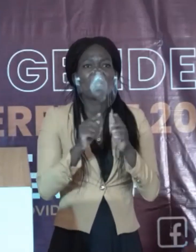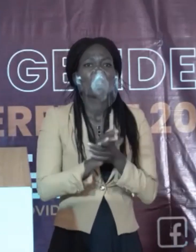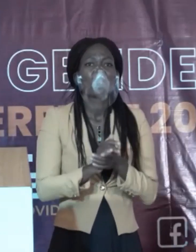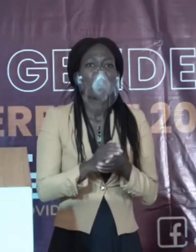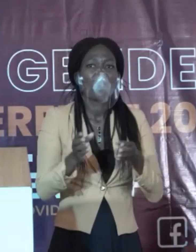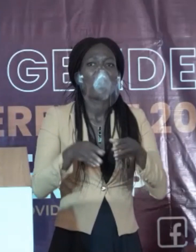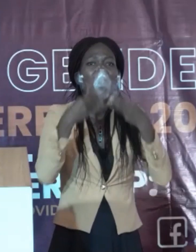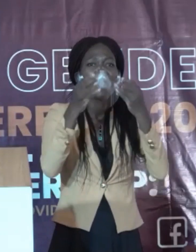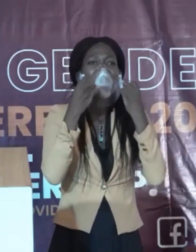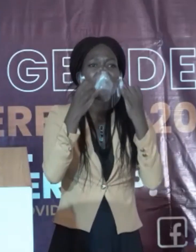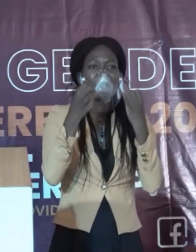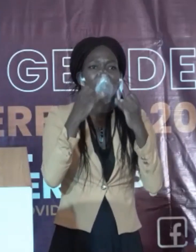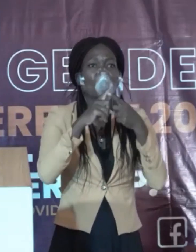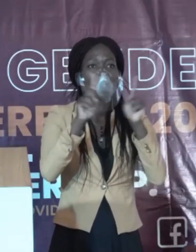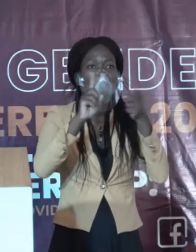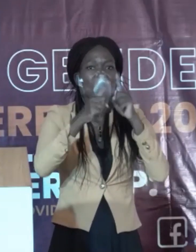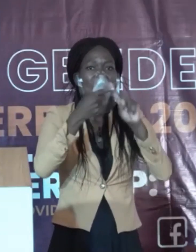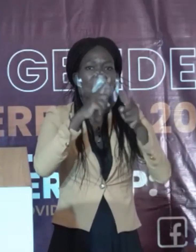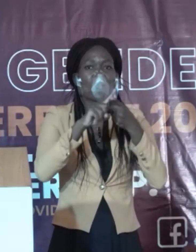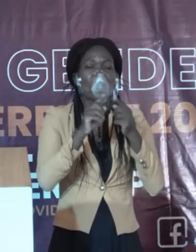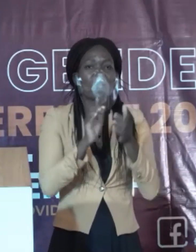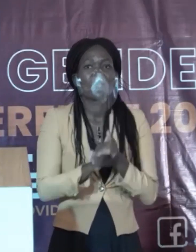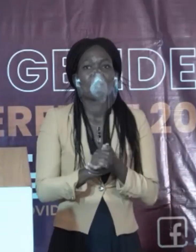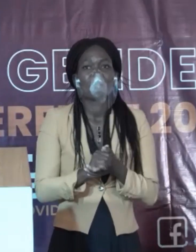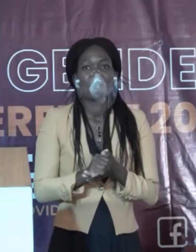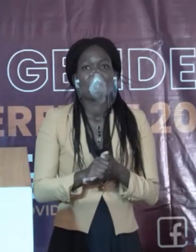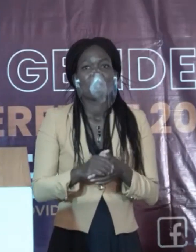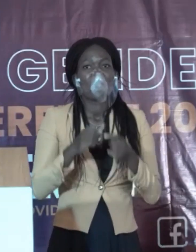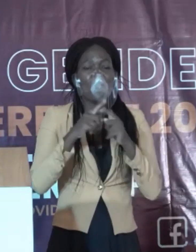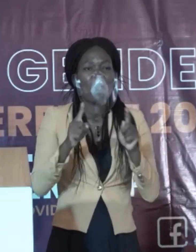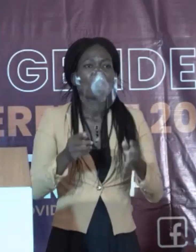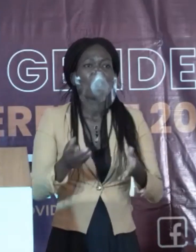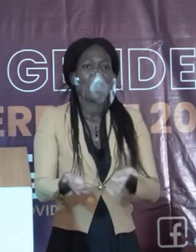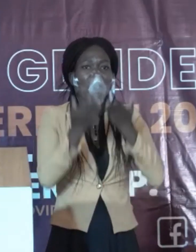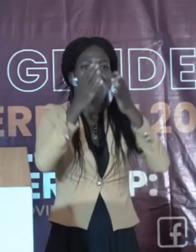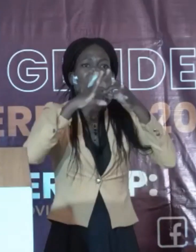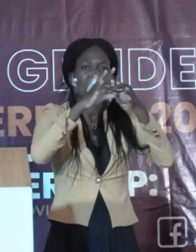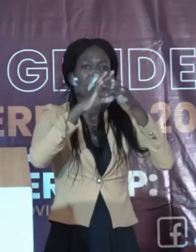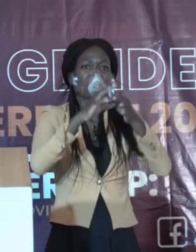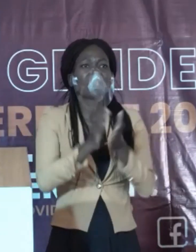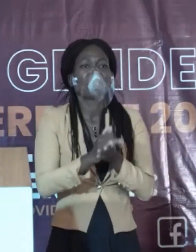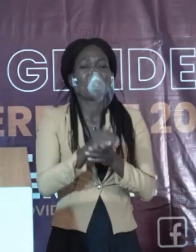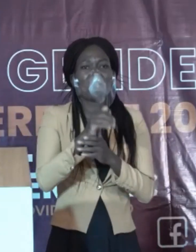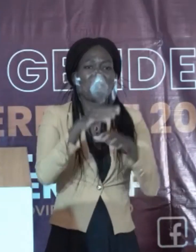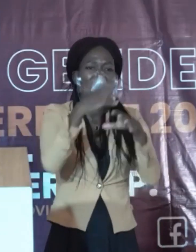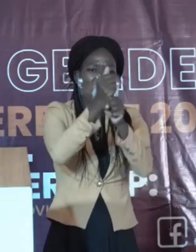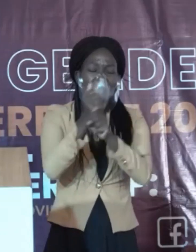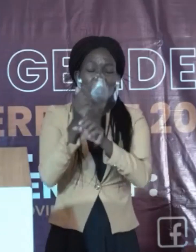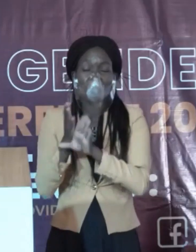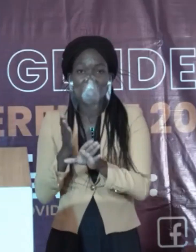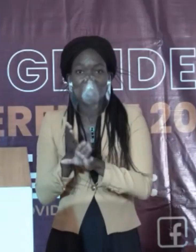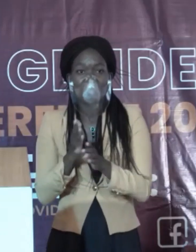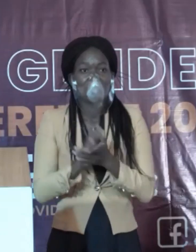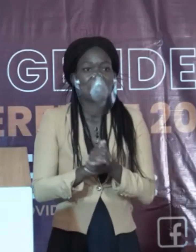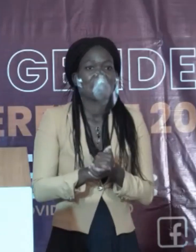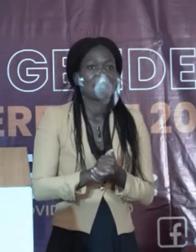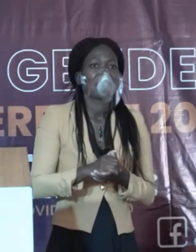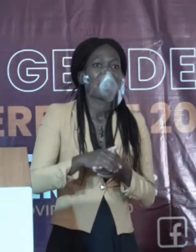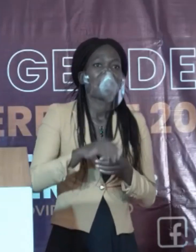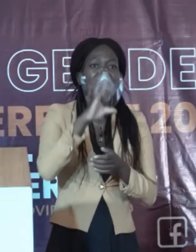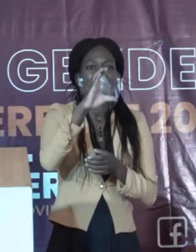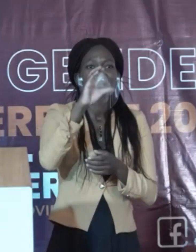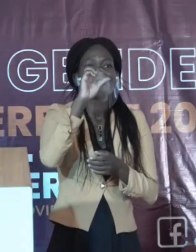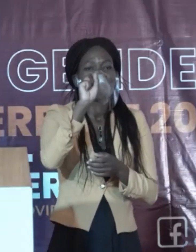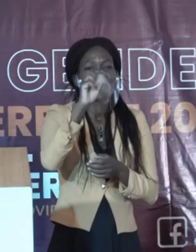networking platforms, promotion of partnerships in the private sector, cooperating partners, civil society, international and